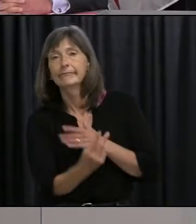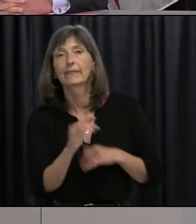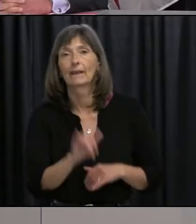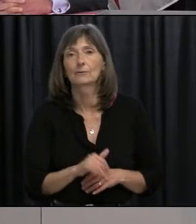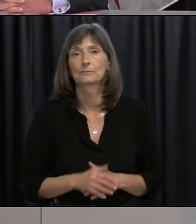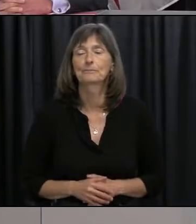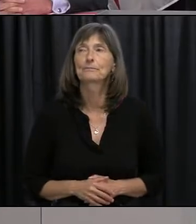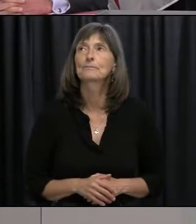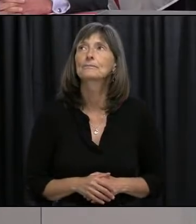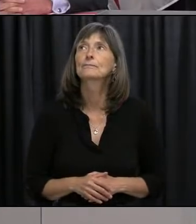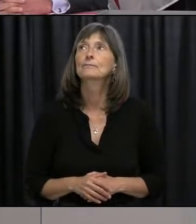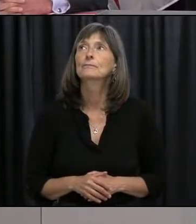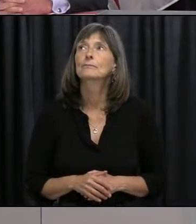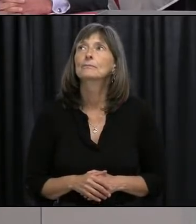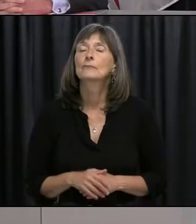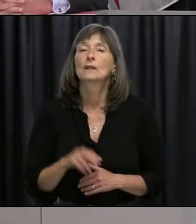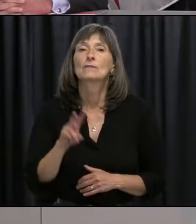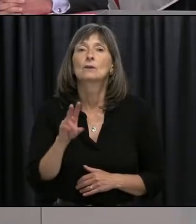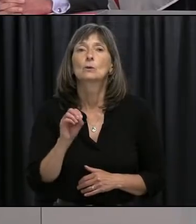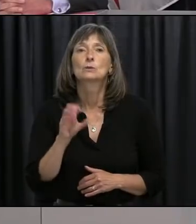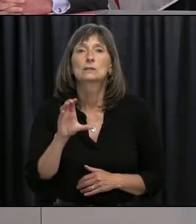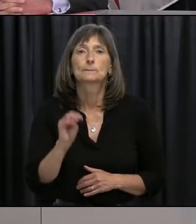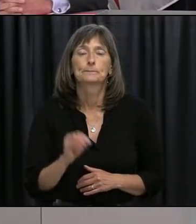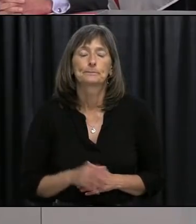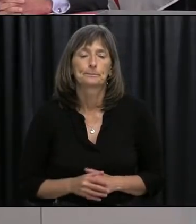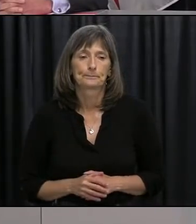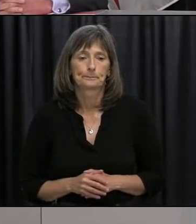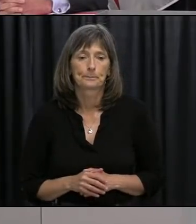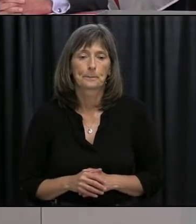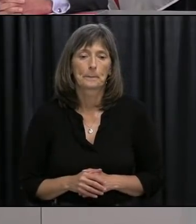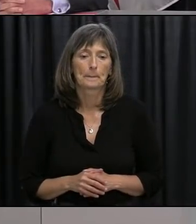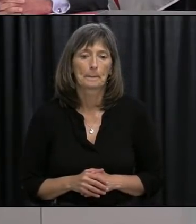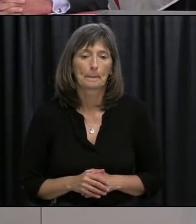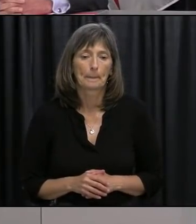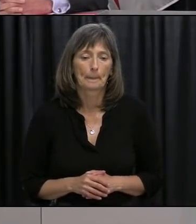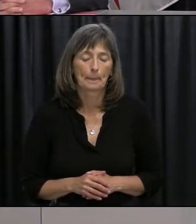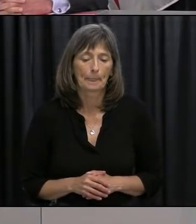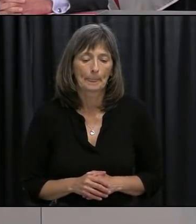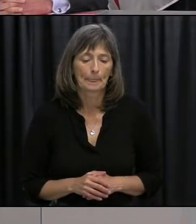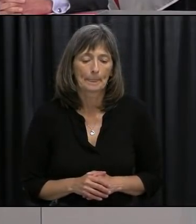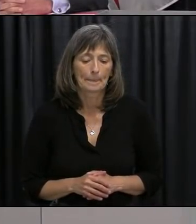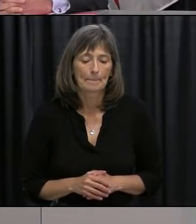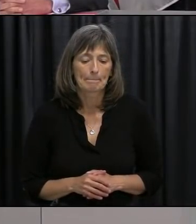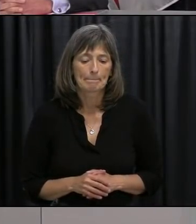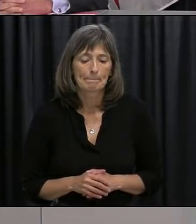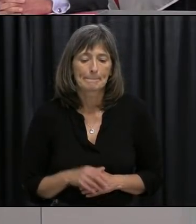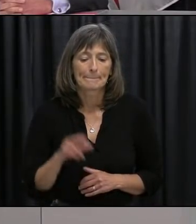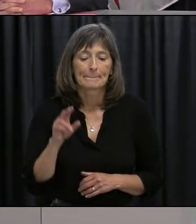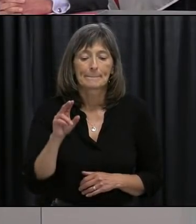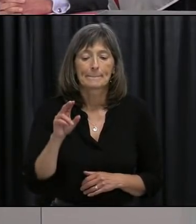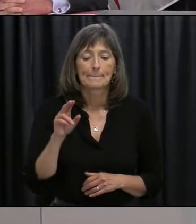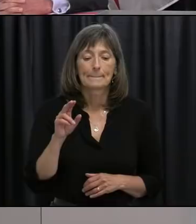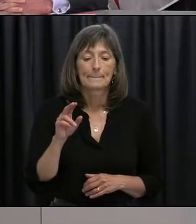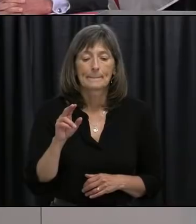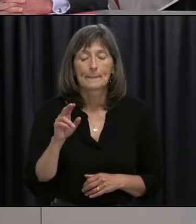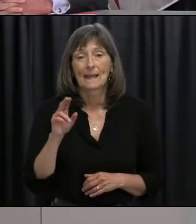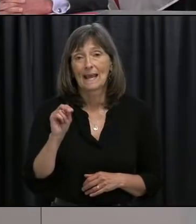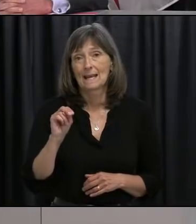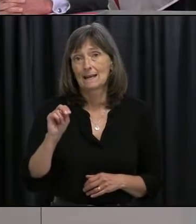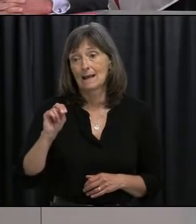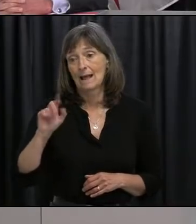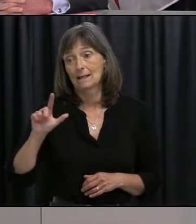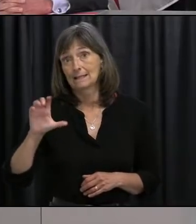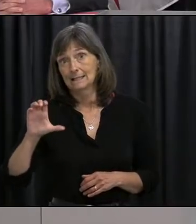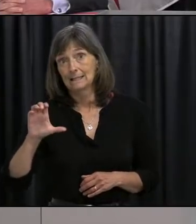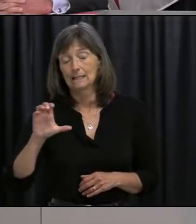Our next question is from Tyler Dunn of VOCM News. Please go ahead. Just back to the NLC and the Service NL measures. Do we know